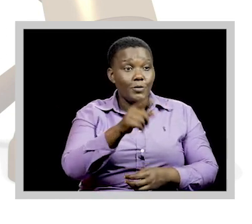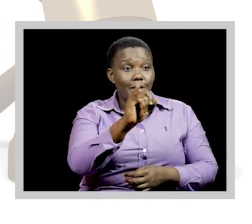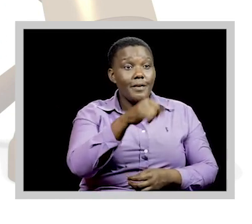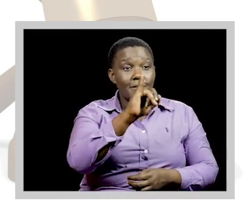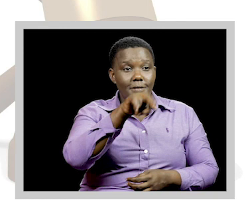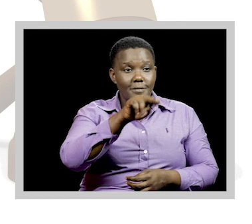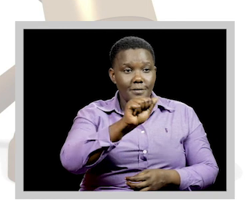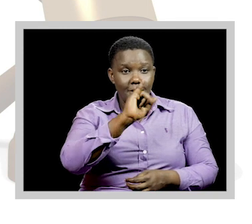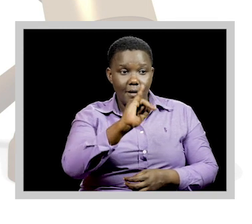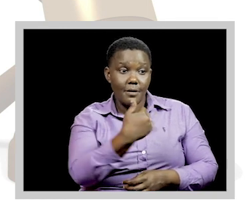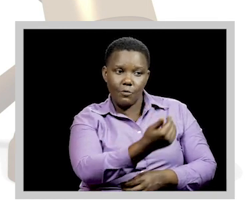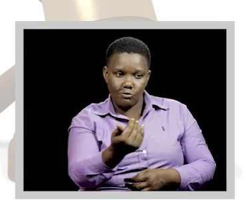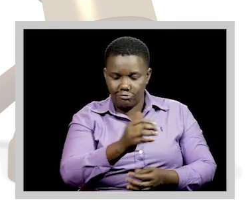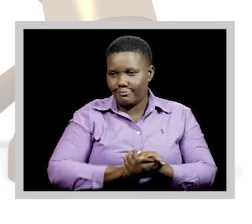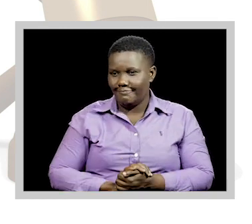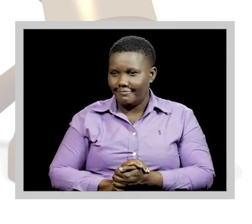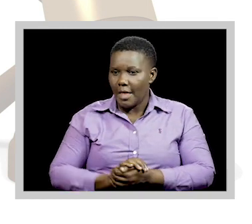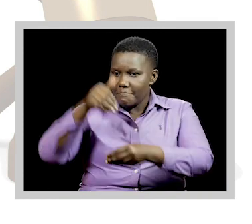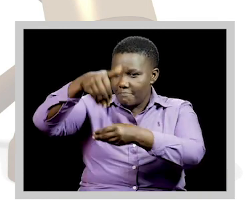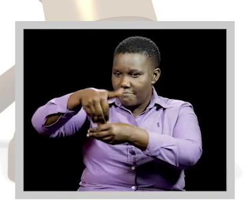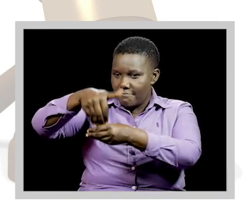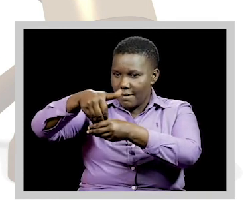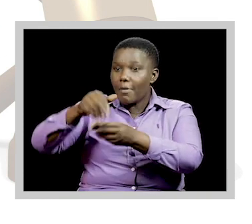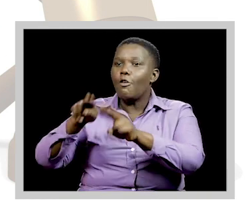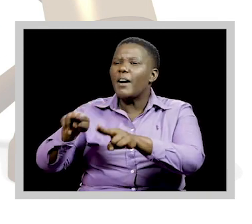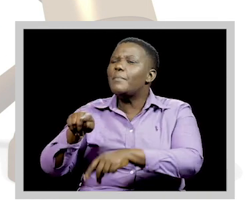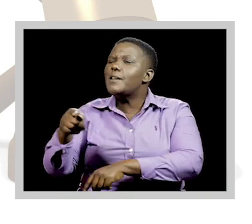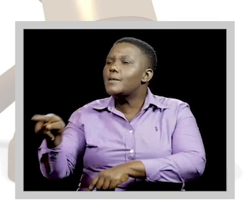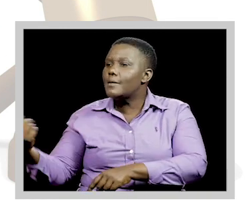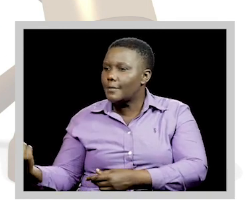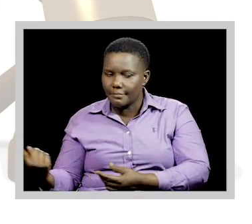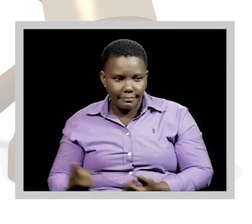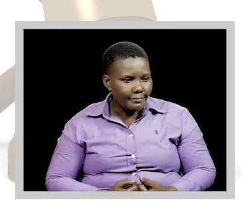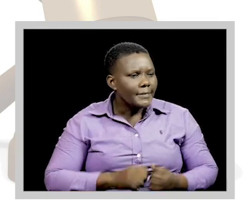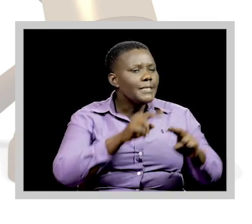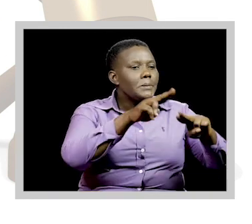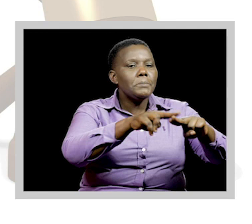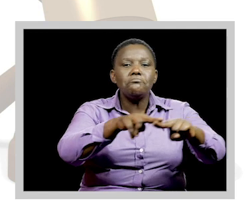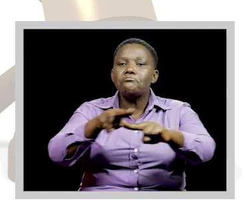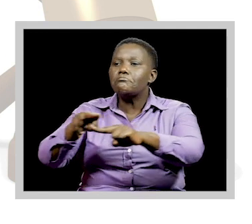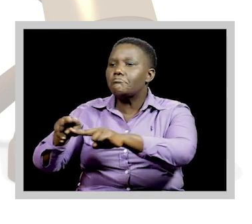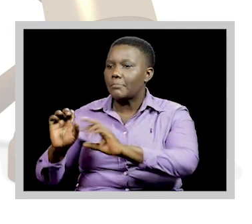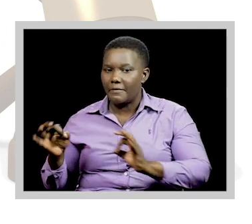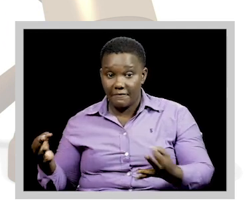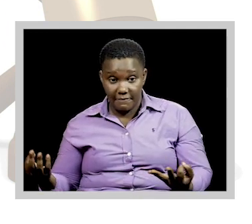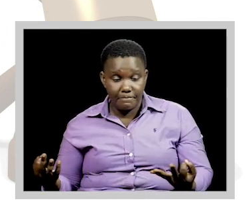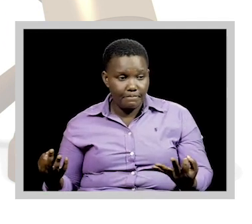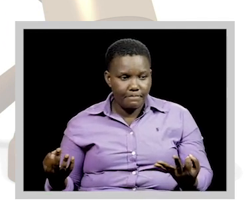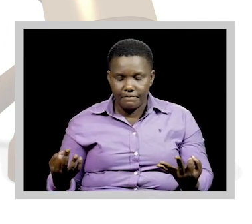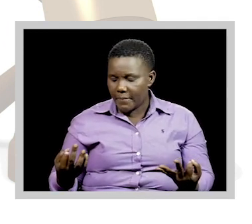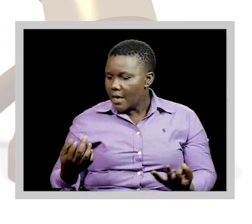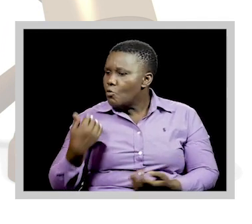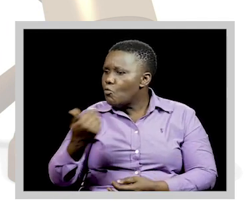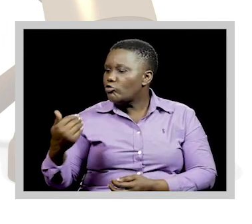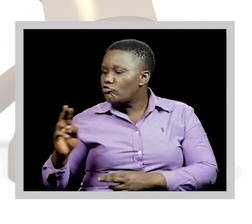children, composition of the juvenile court, sitting arrangement,